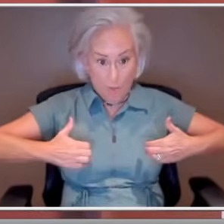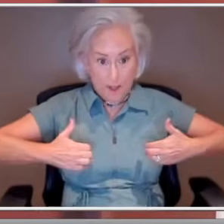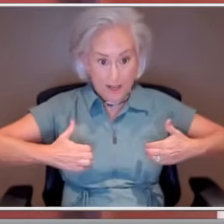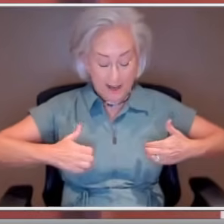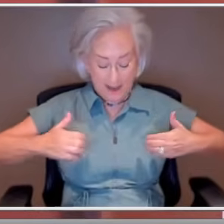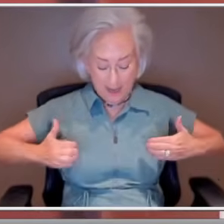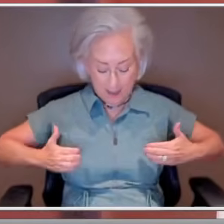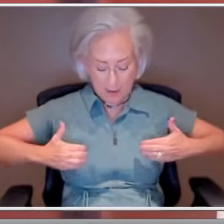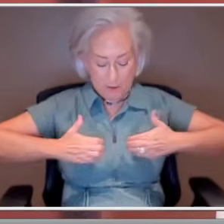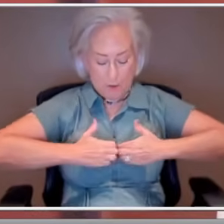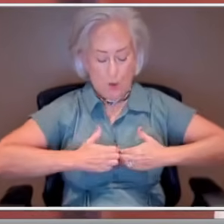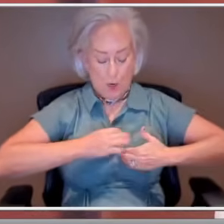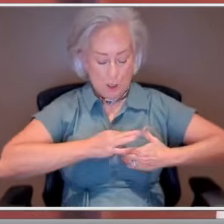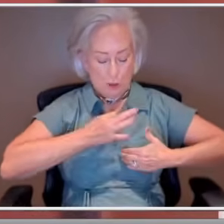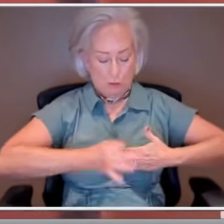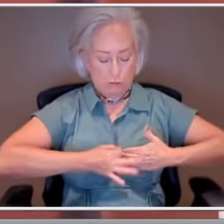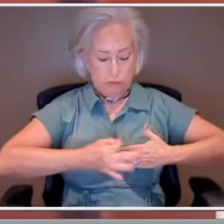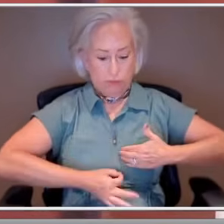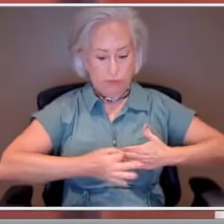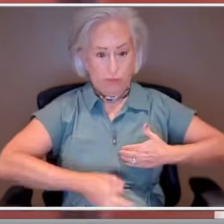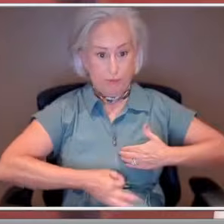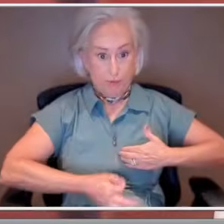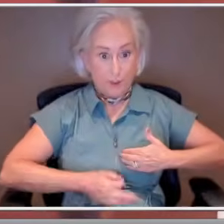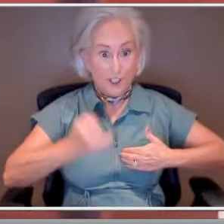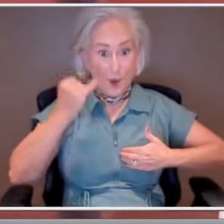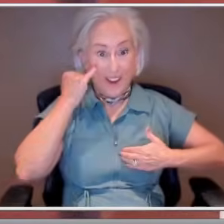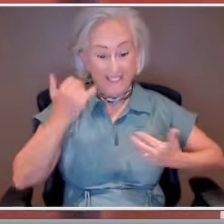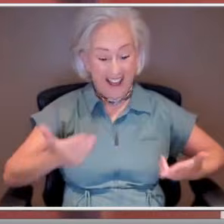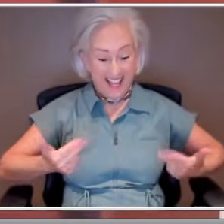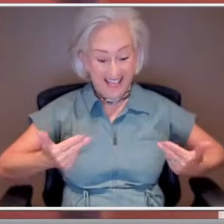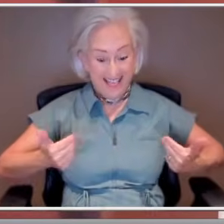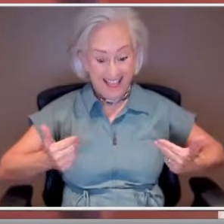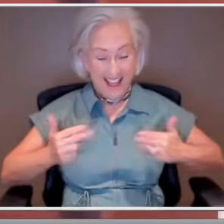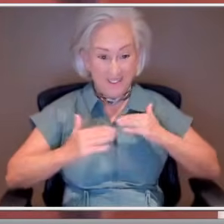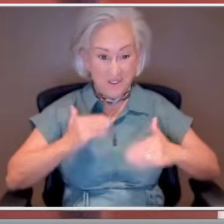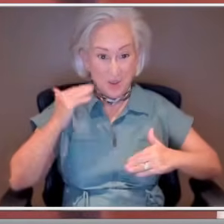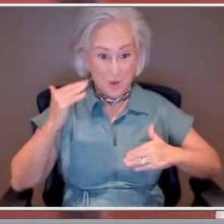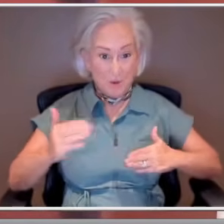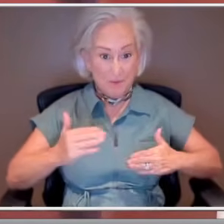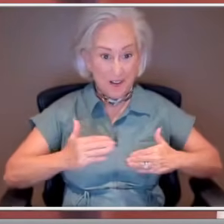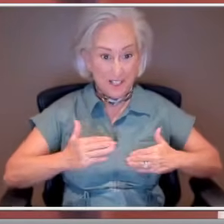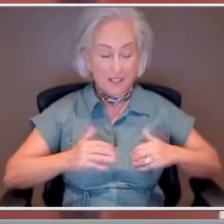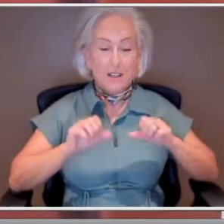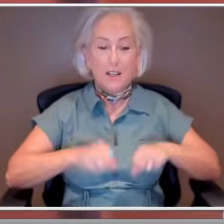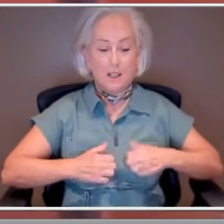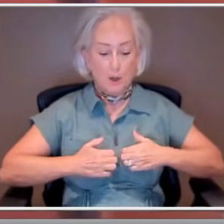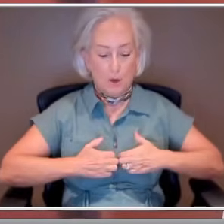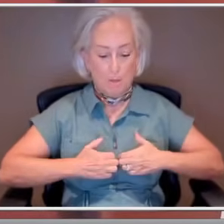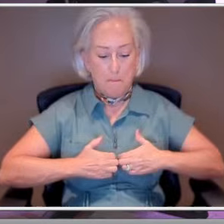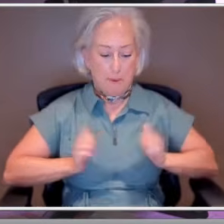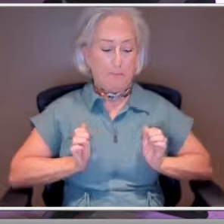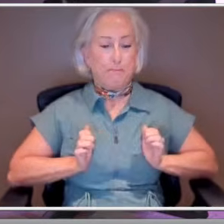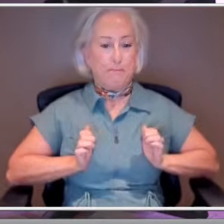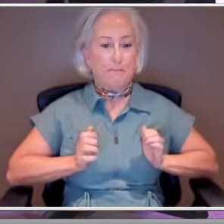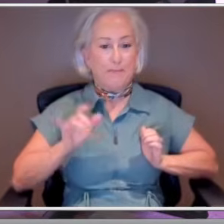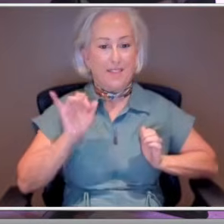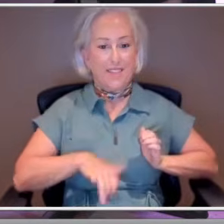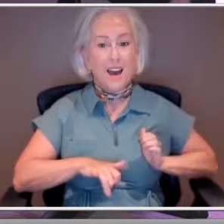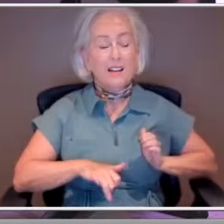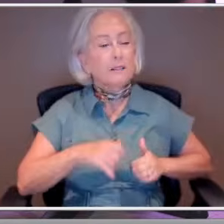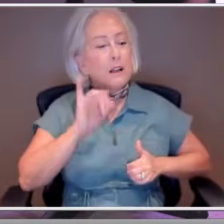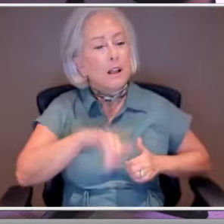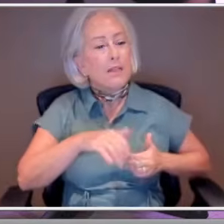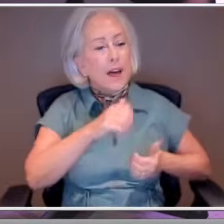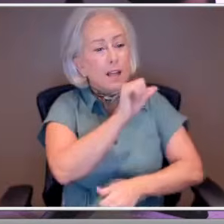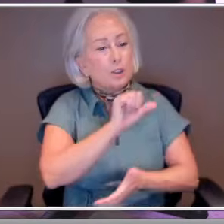it or crack any bone in my chest. So it was very tough. The recovery time was very tough. Was that surgery here or at Children's Mercy? It